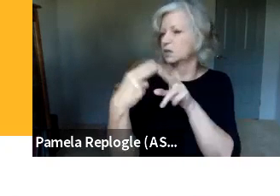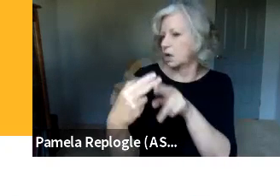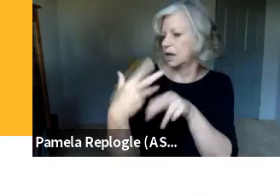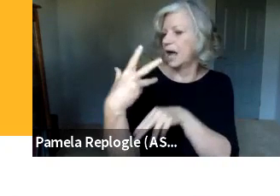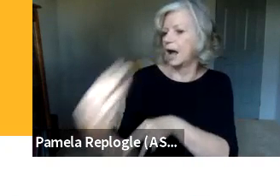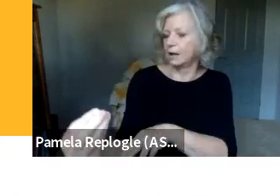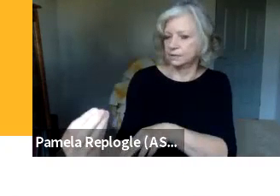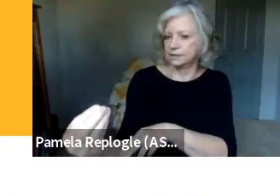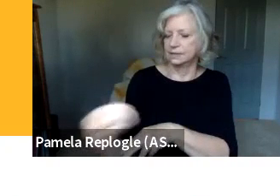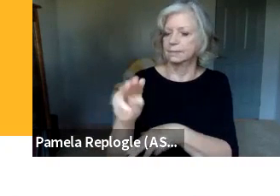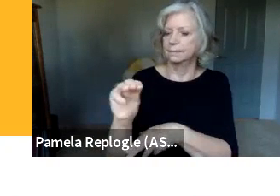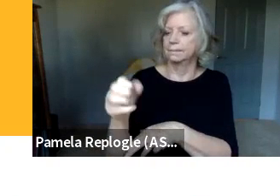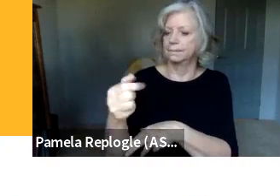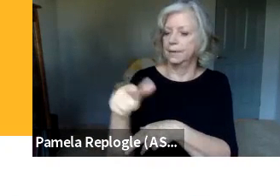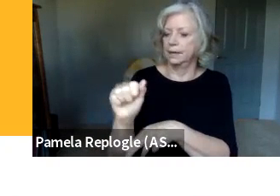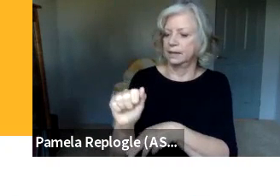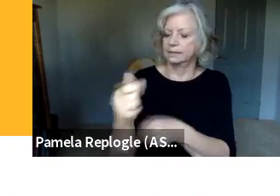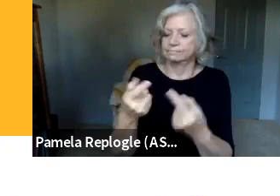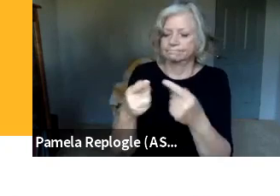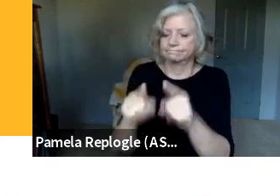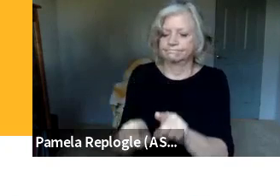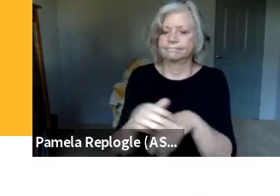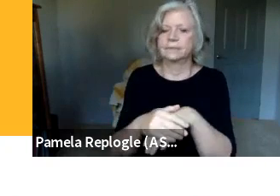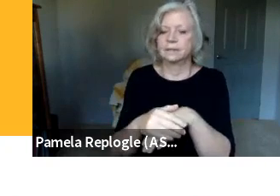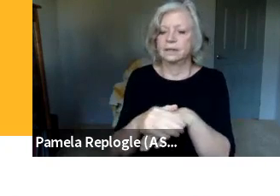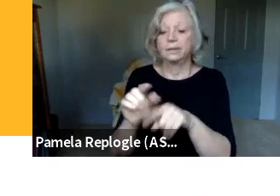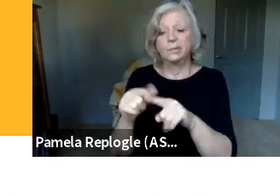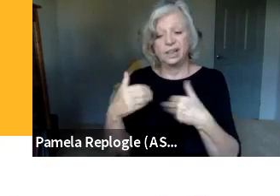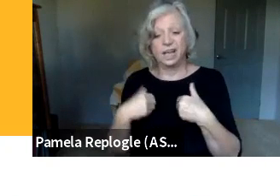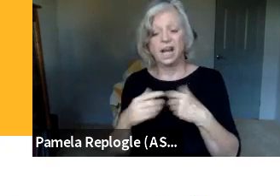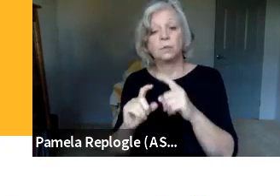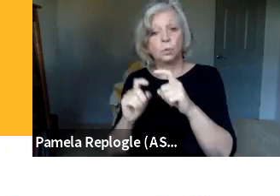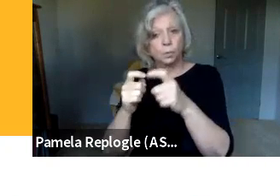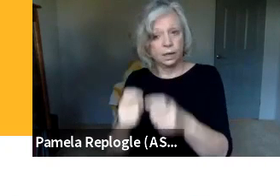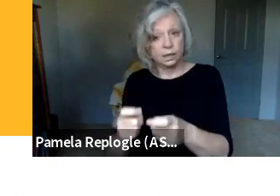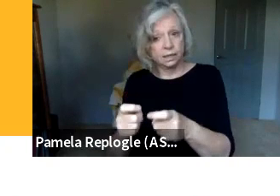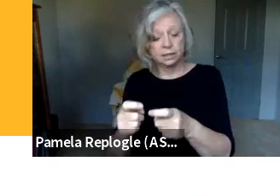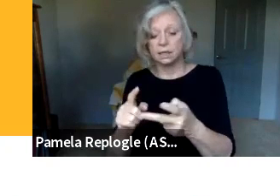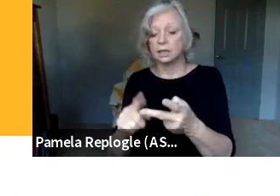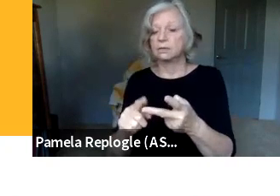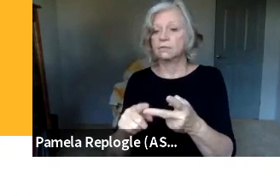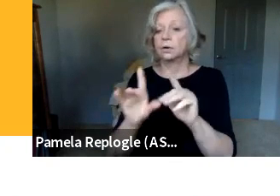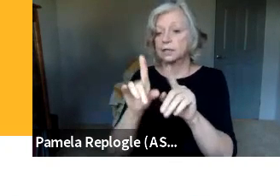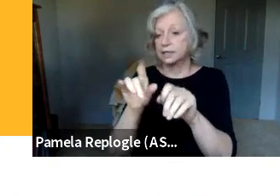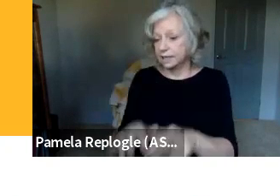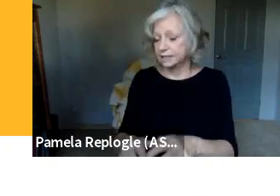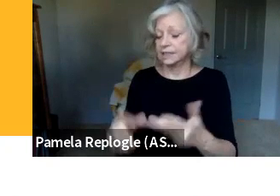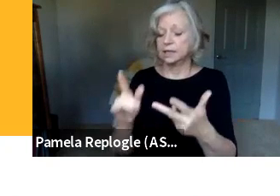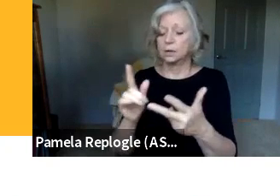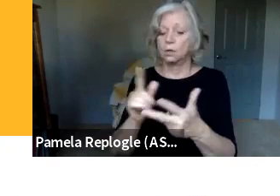event. So there's a recommendation there for testing and or